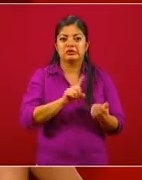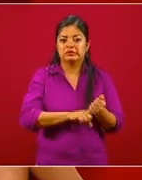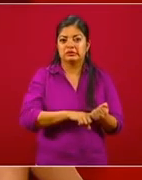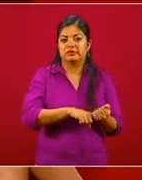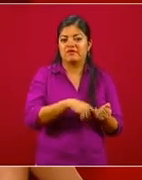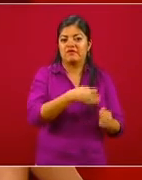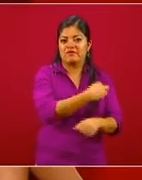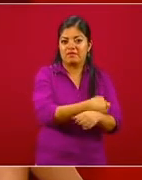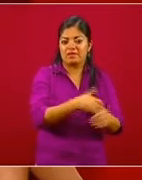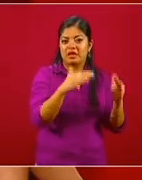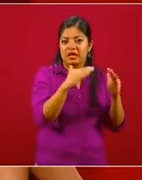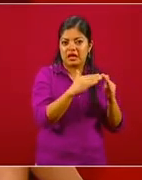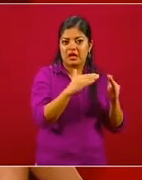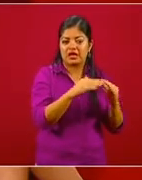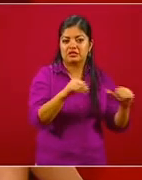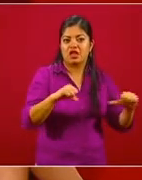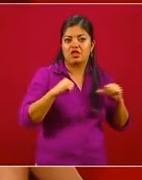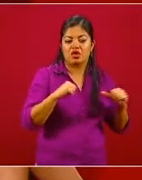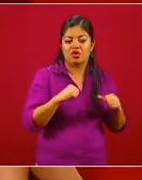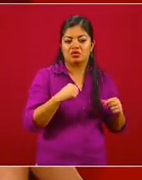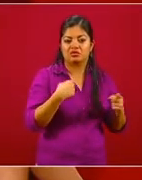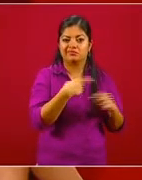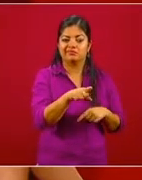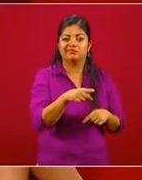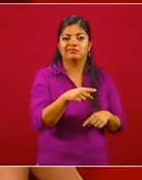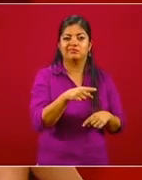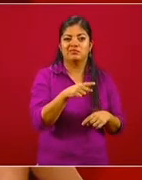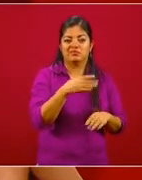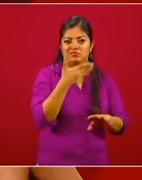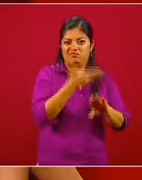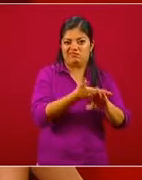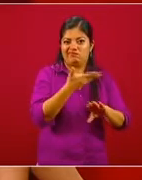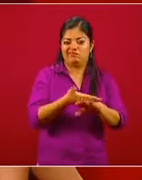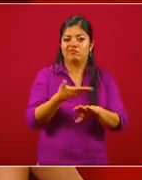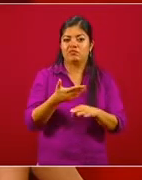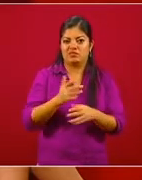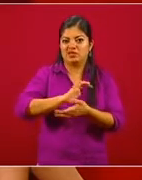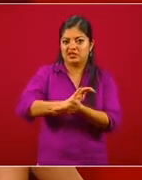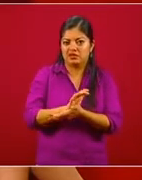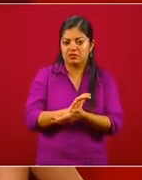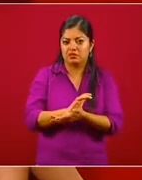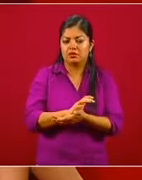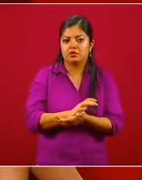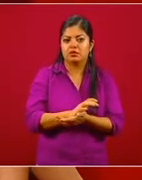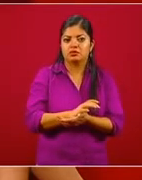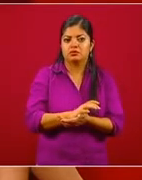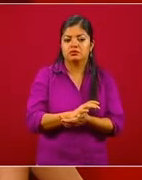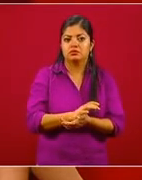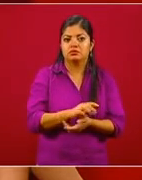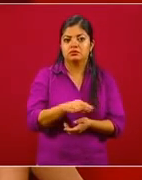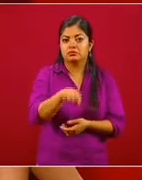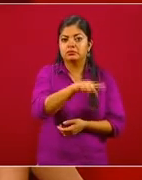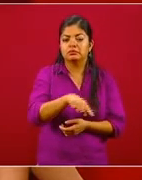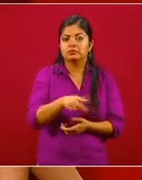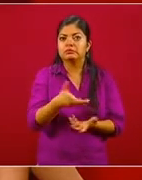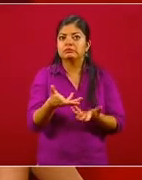So, you were talking about these violent behaviors that can happen within